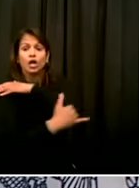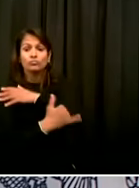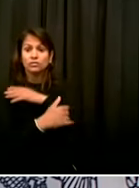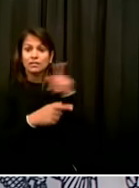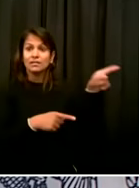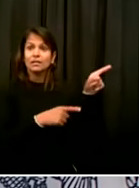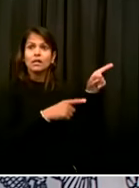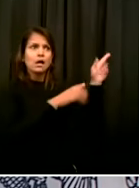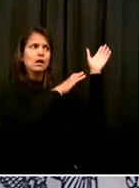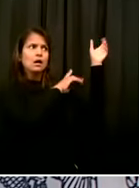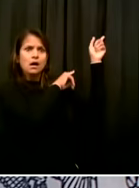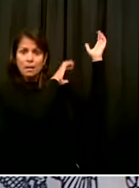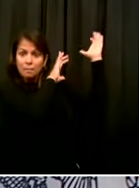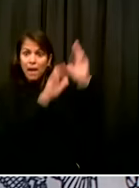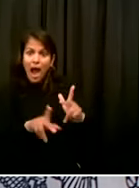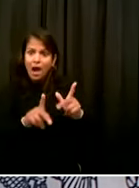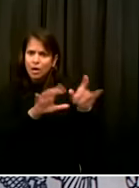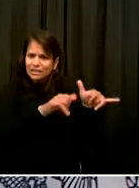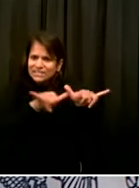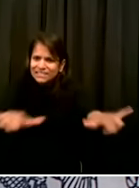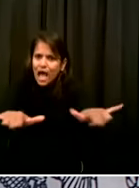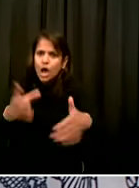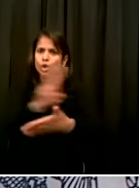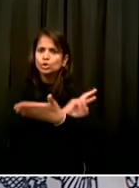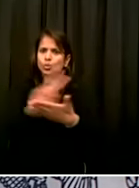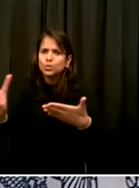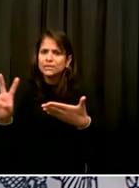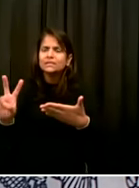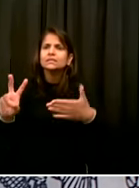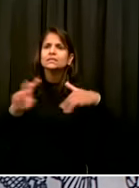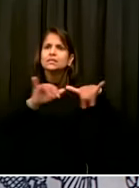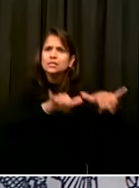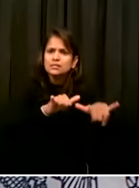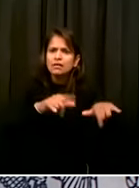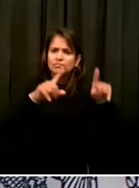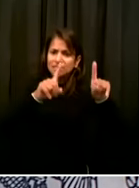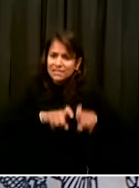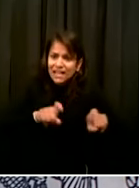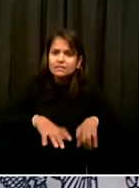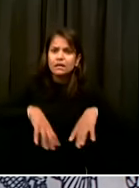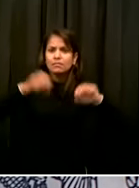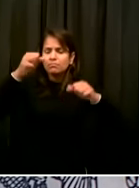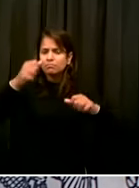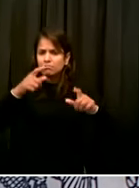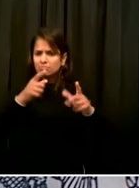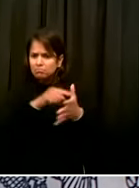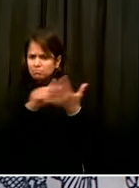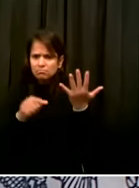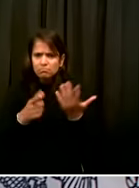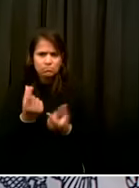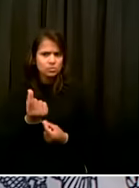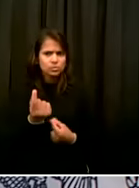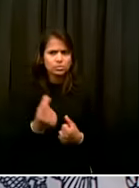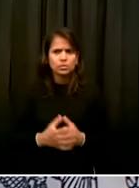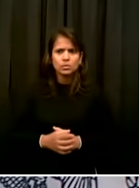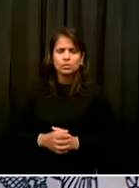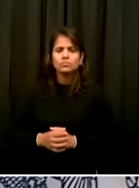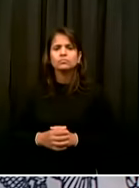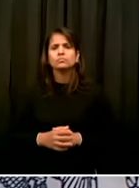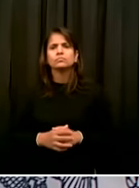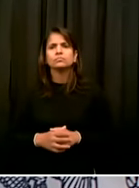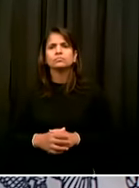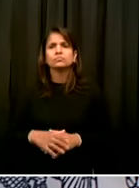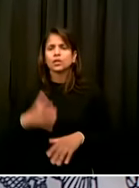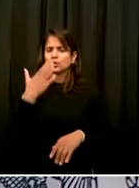Lee, you understand life in New York City and our neighborhoods. This is a big part of it. And it's something I think a lot of